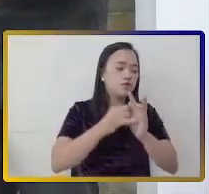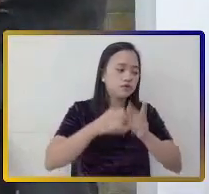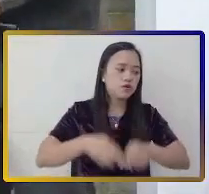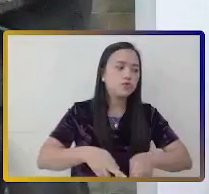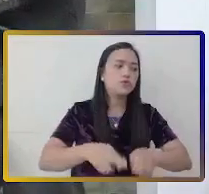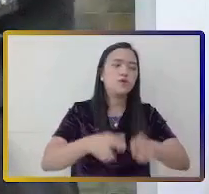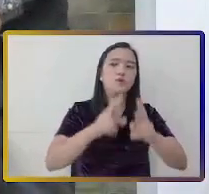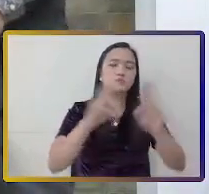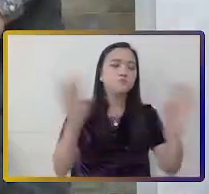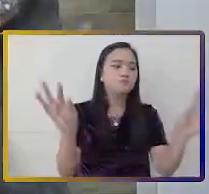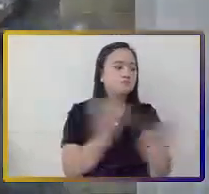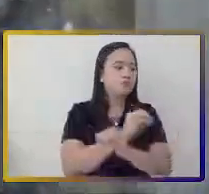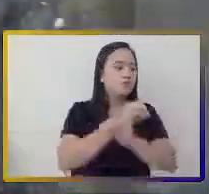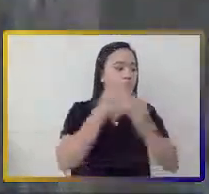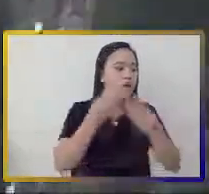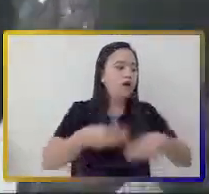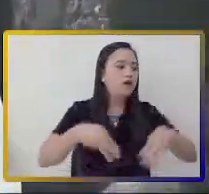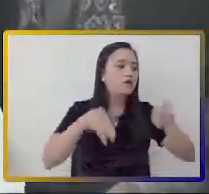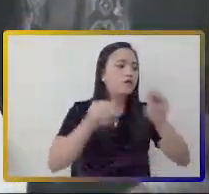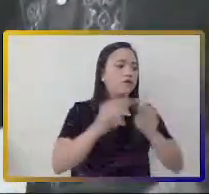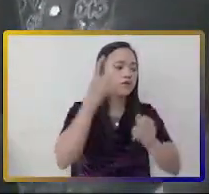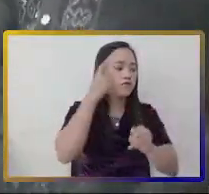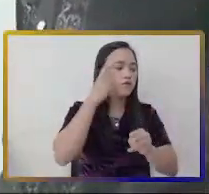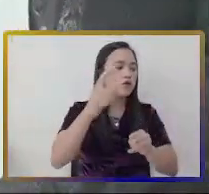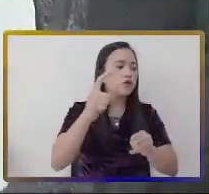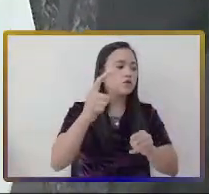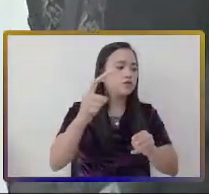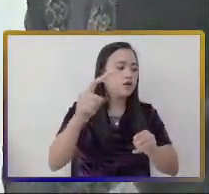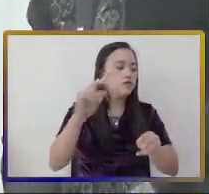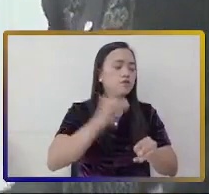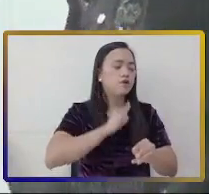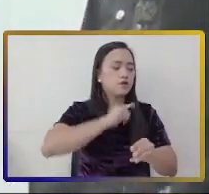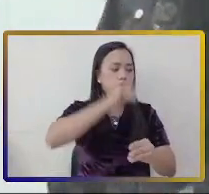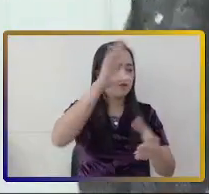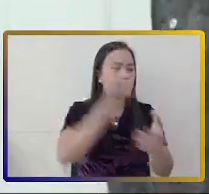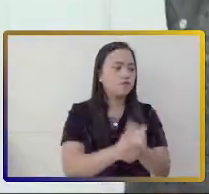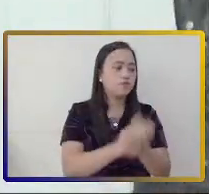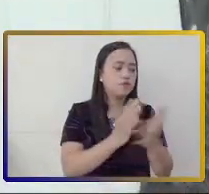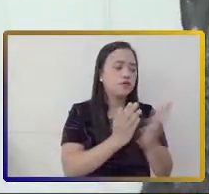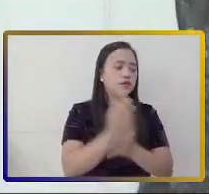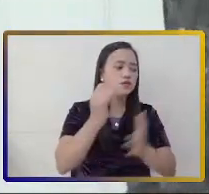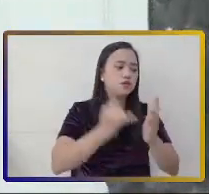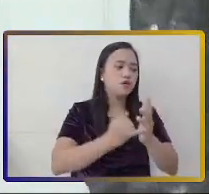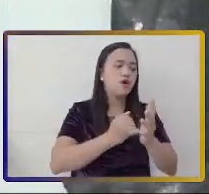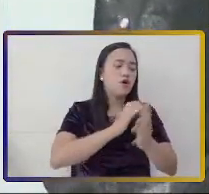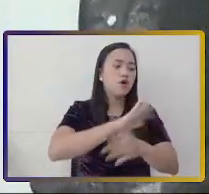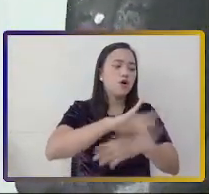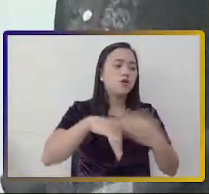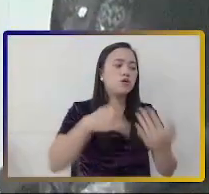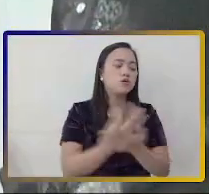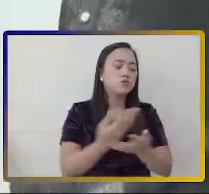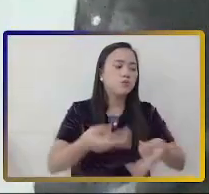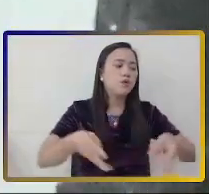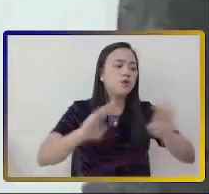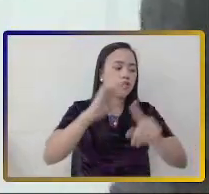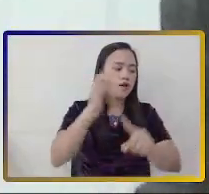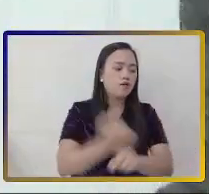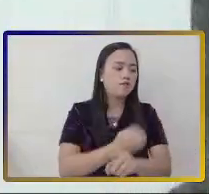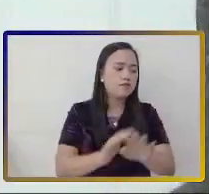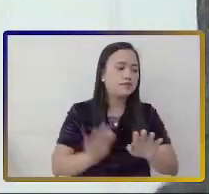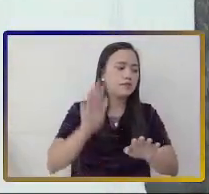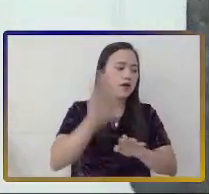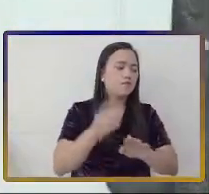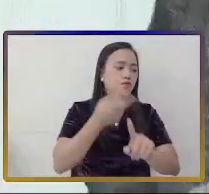down this road. No matter the miles, I believe through it all, it's worth